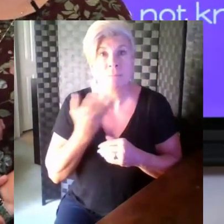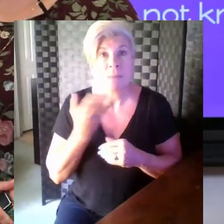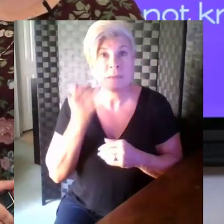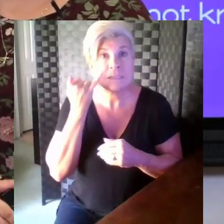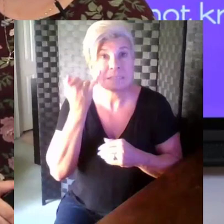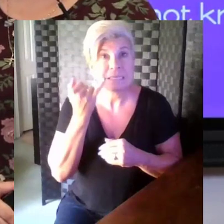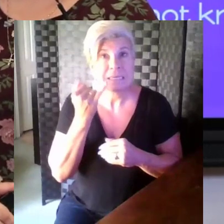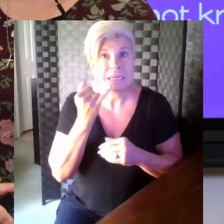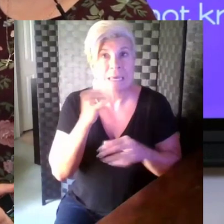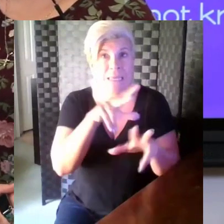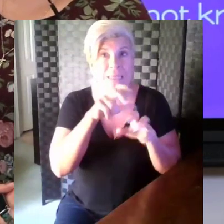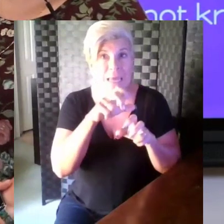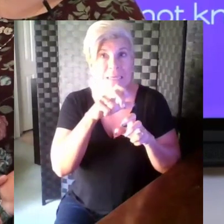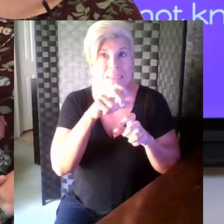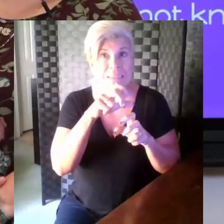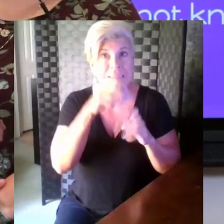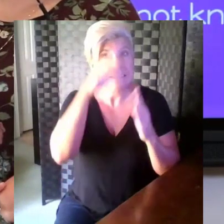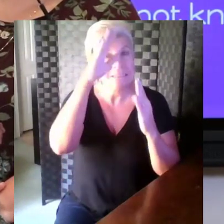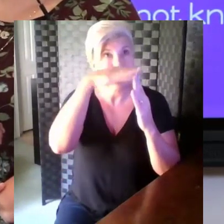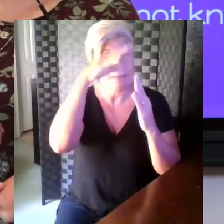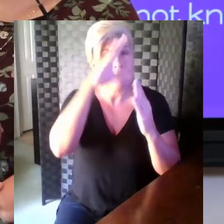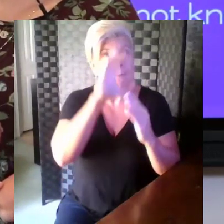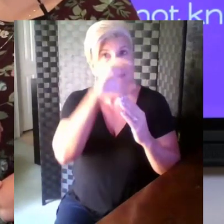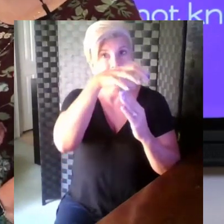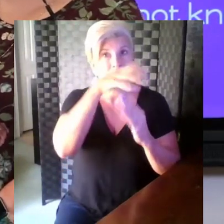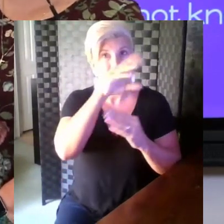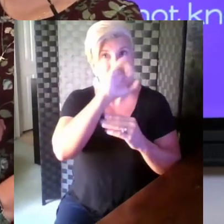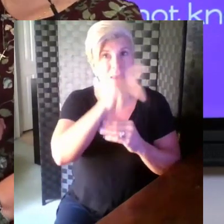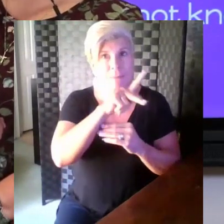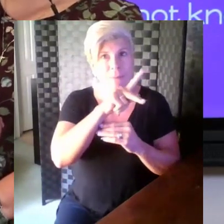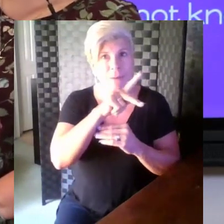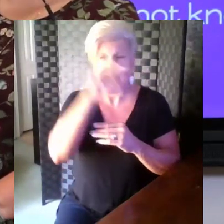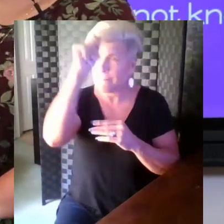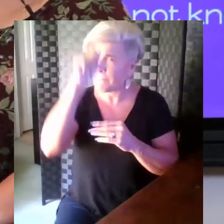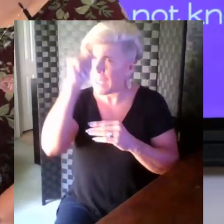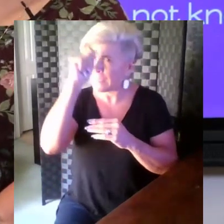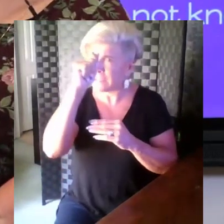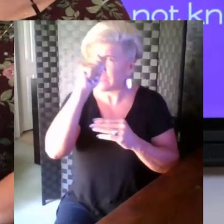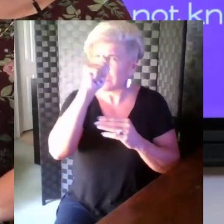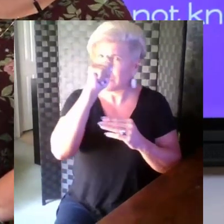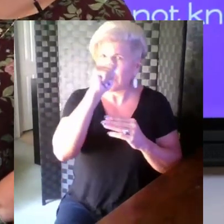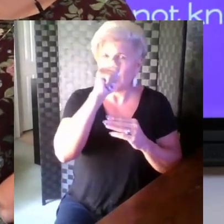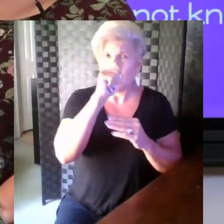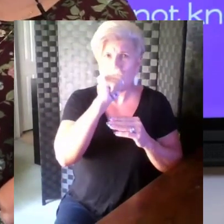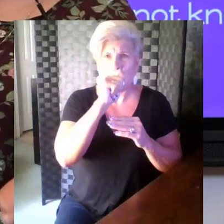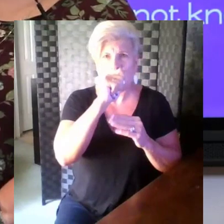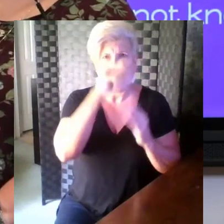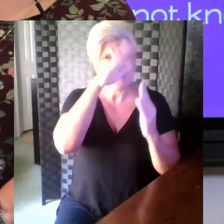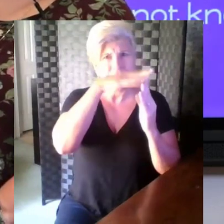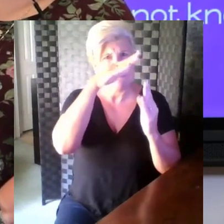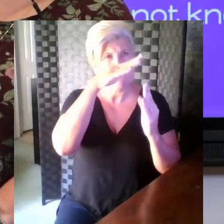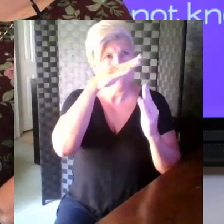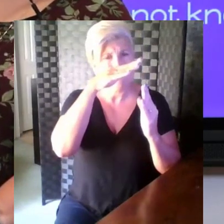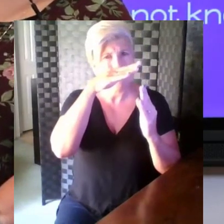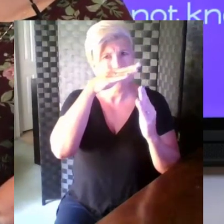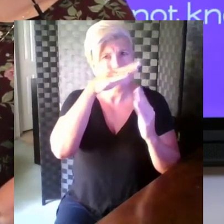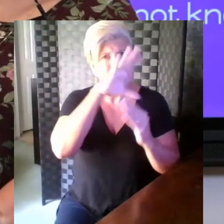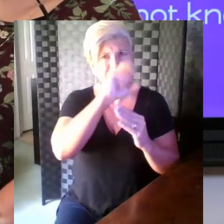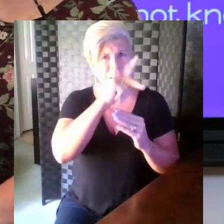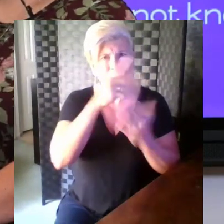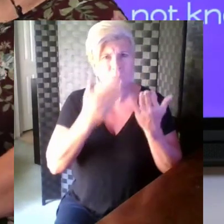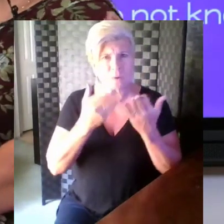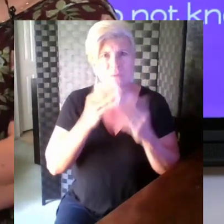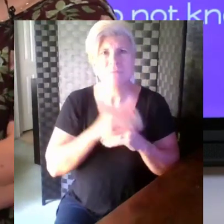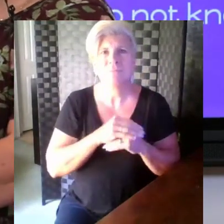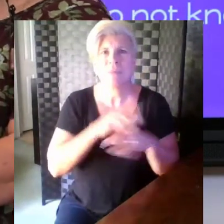an ice cap. Do you think this passage is referring to a baseball hat made out of ice? No, it's sure